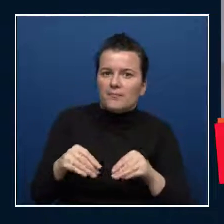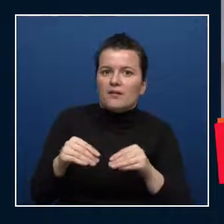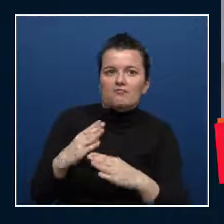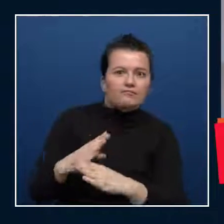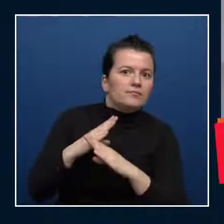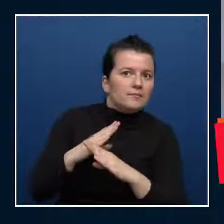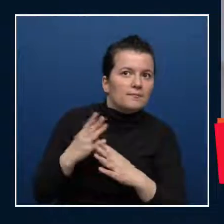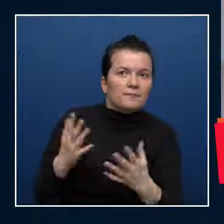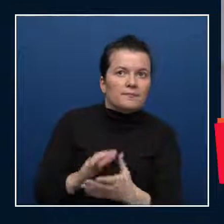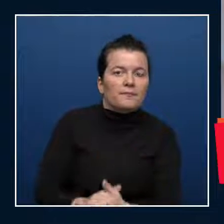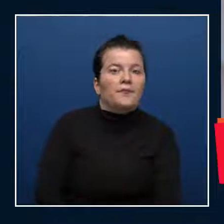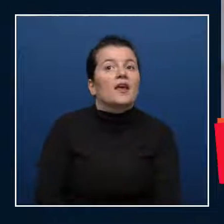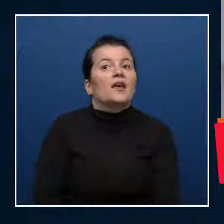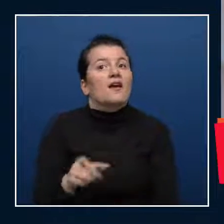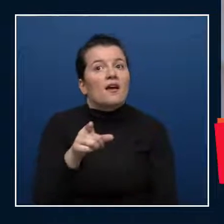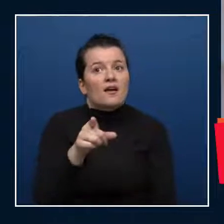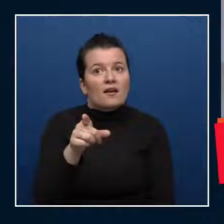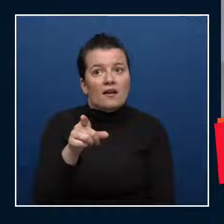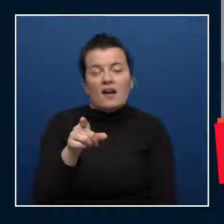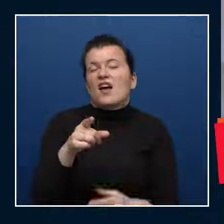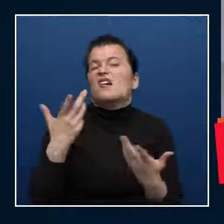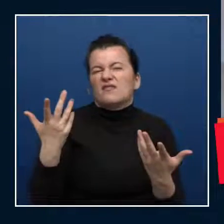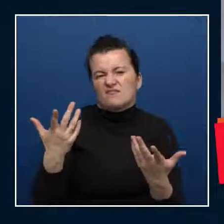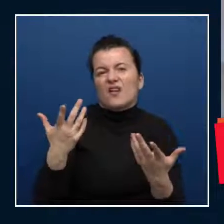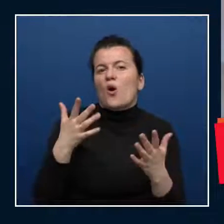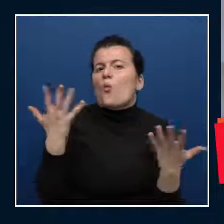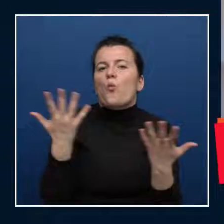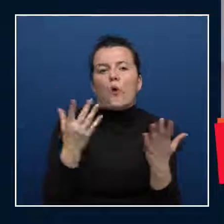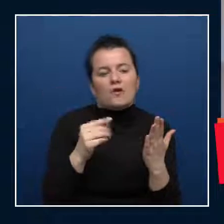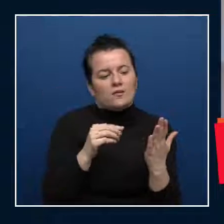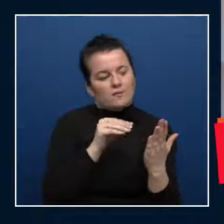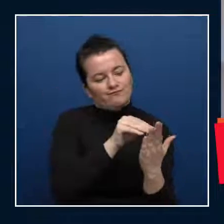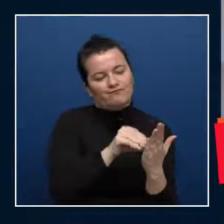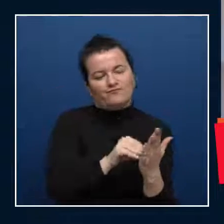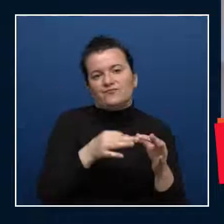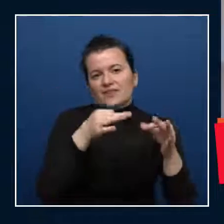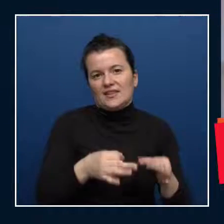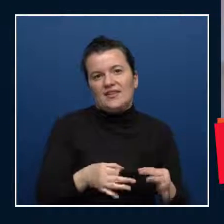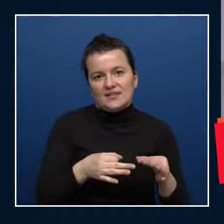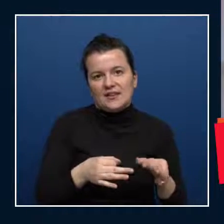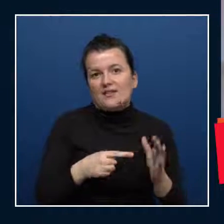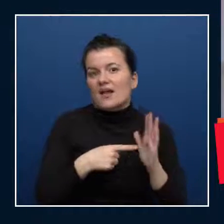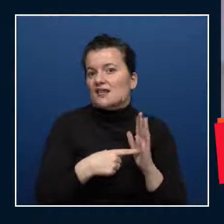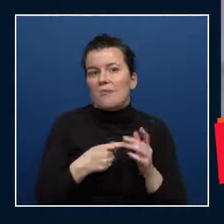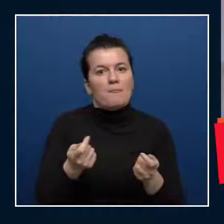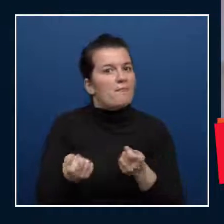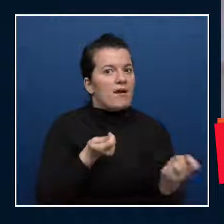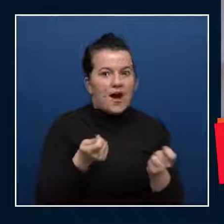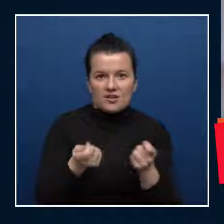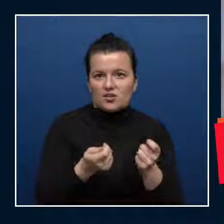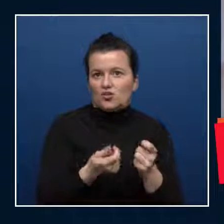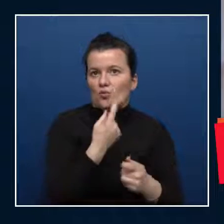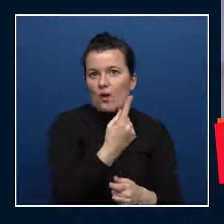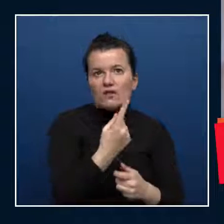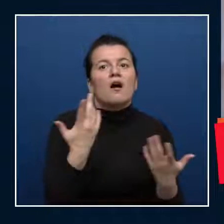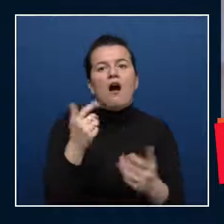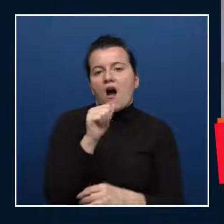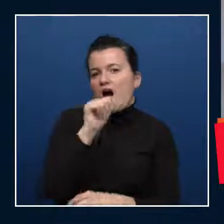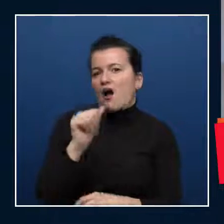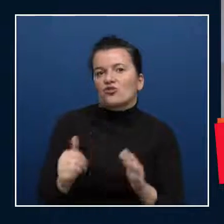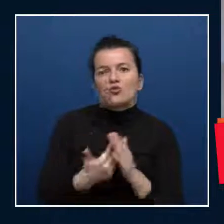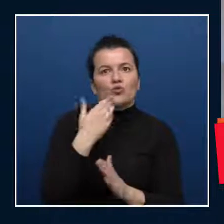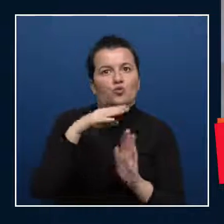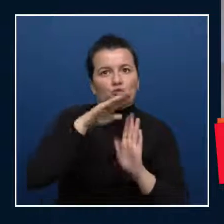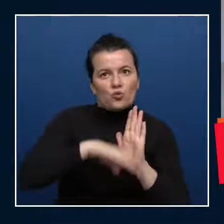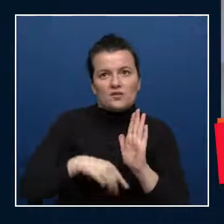It will kind of depend on what configuration you've went for. If you've went for the managed rules one, then as new rules, maybe new standards from the